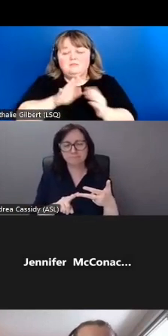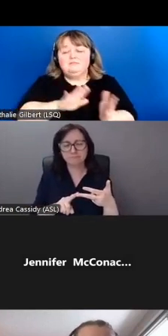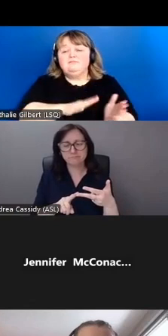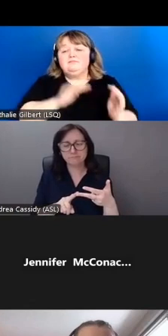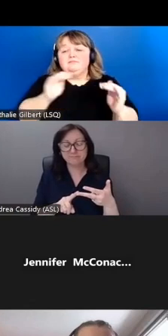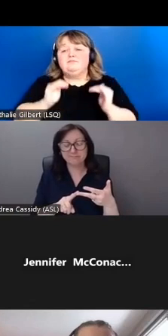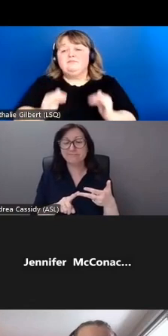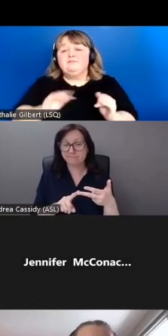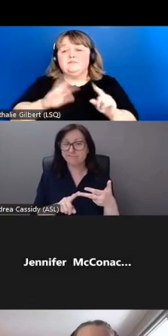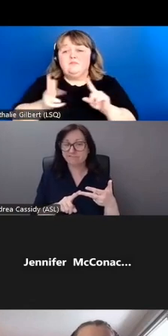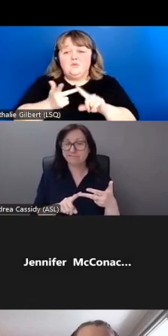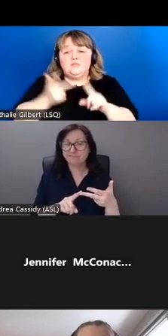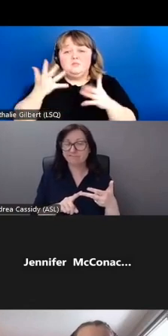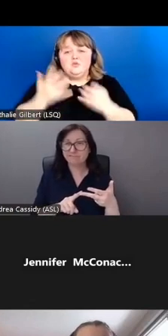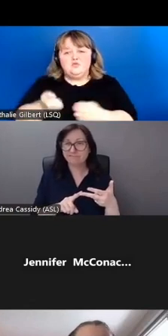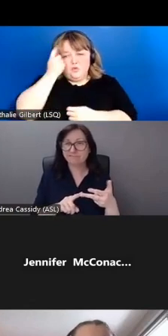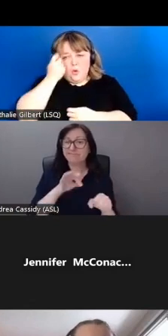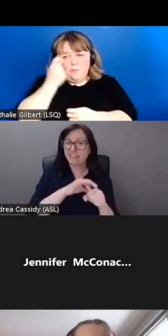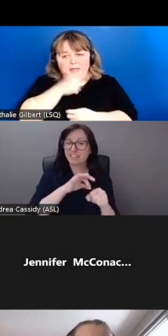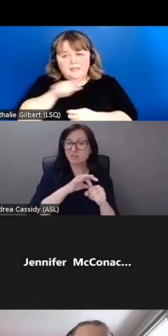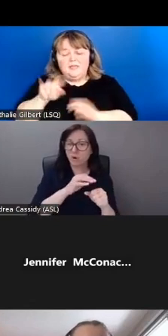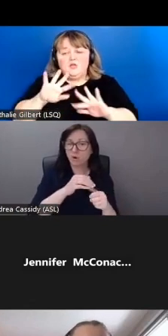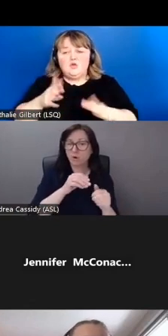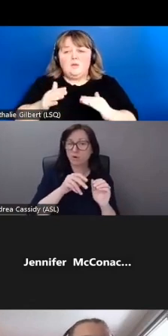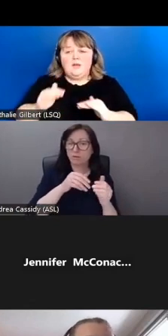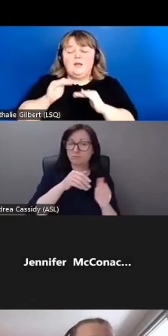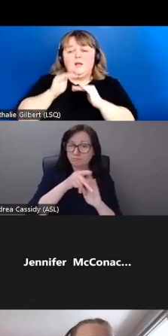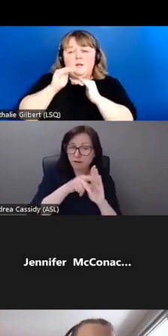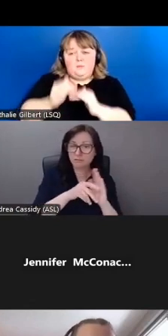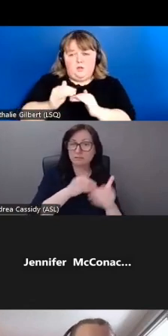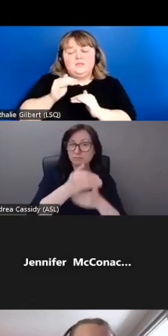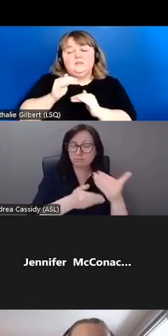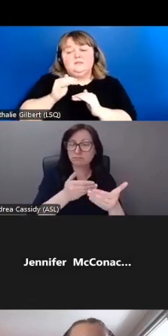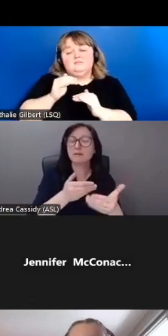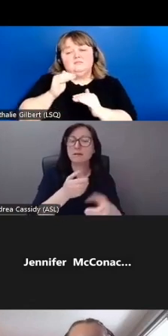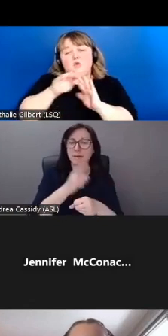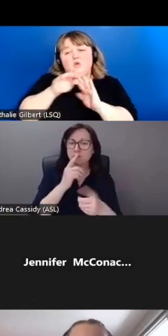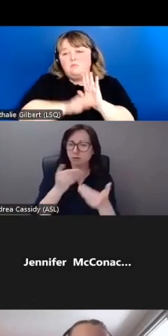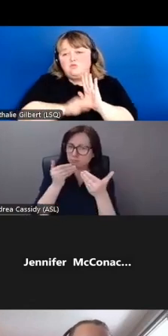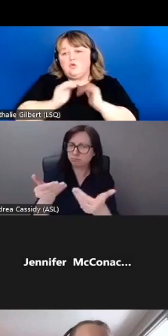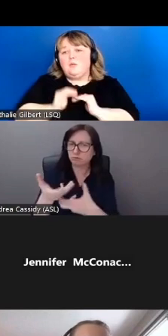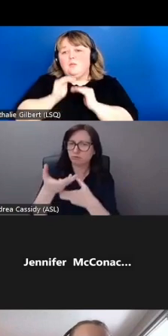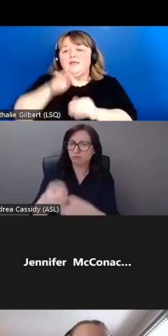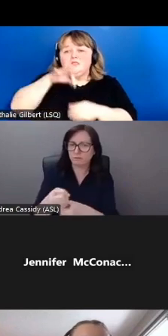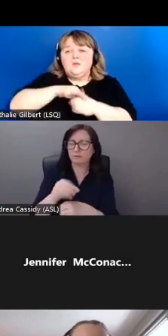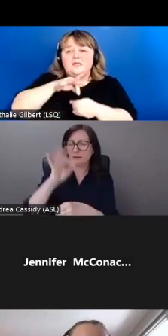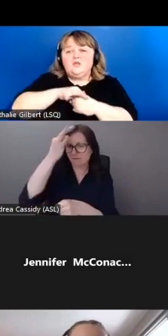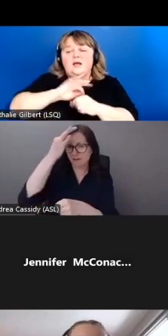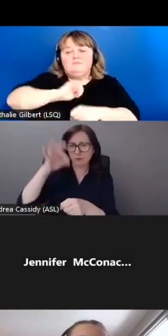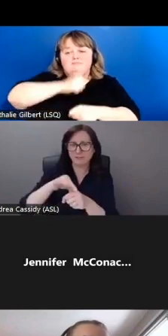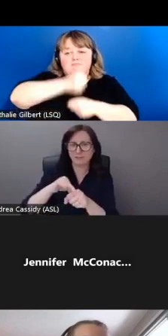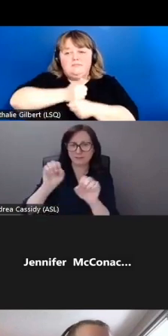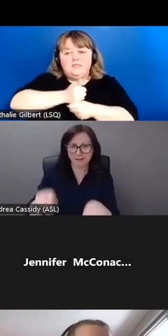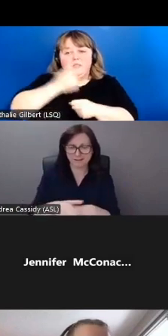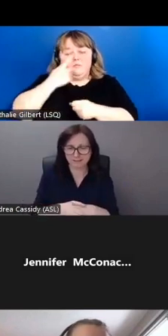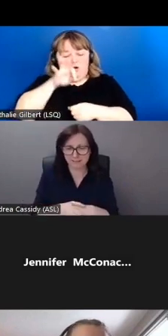electoral safeguards in place to confidently vote in the federal election. This just means I will go through some